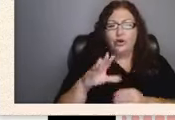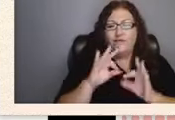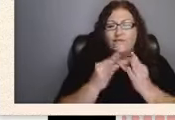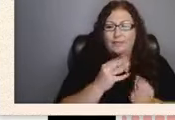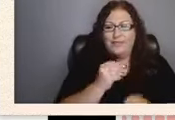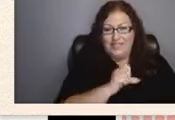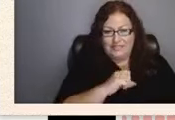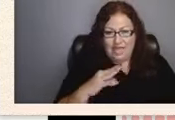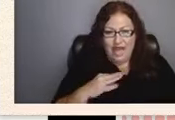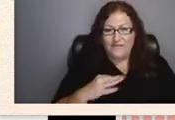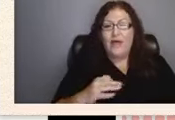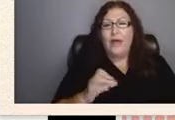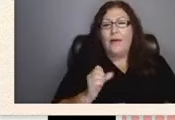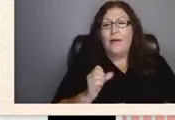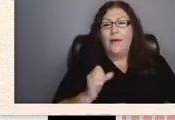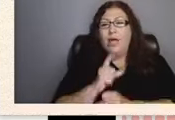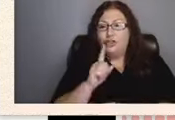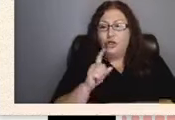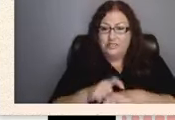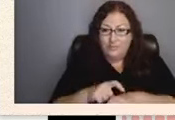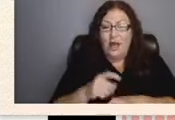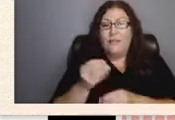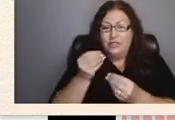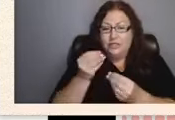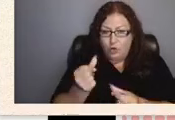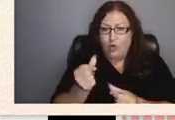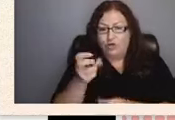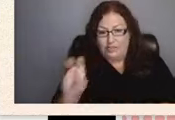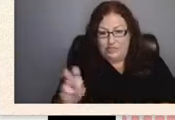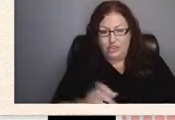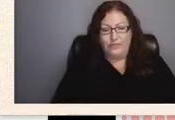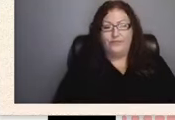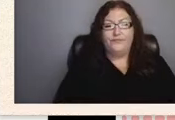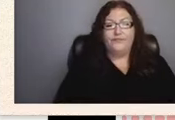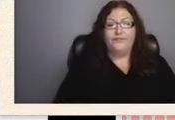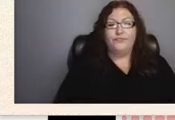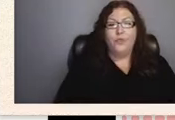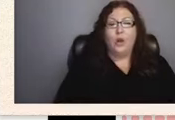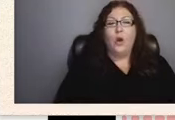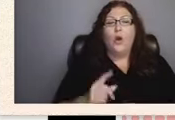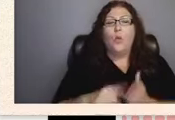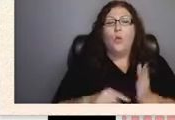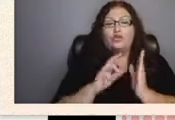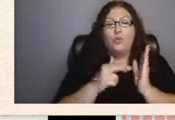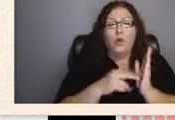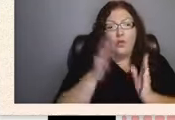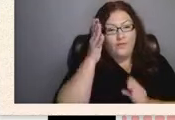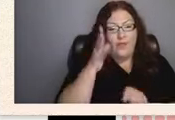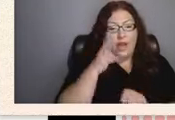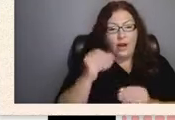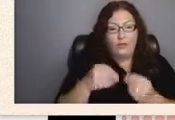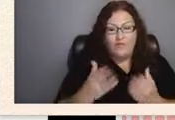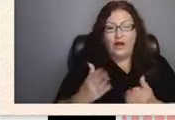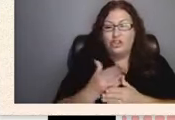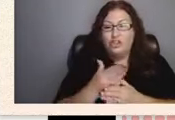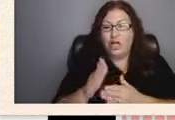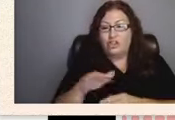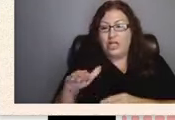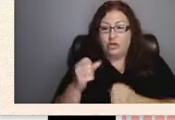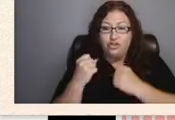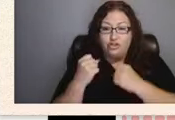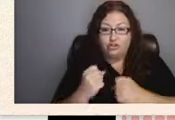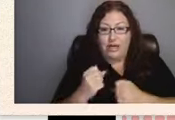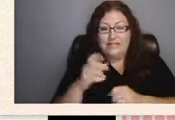It ensures a smooth and timely transition. What is the role of the parent and provider? Share child's strengths, needs, and